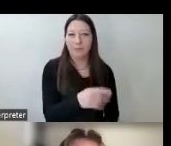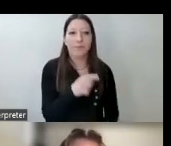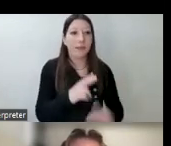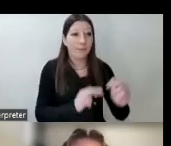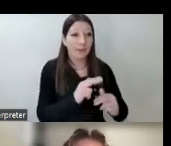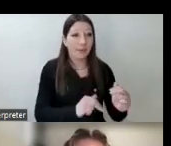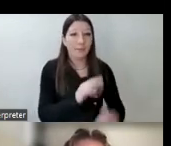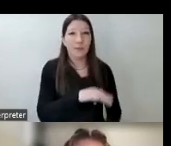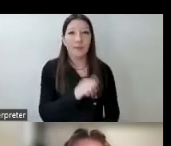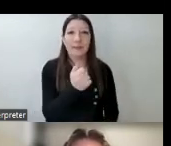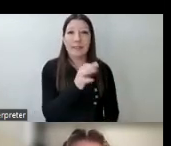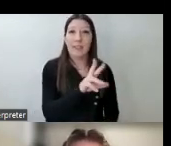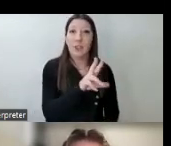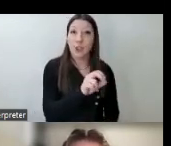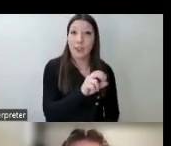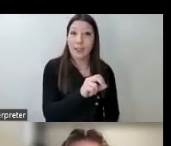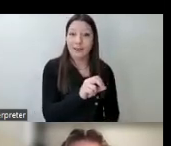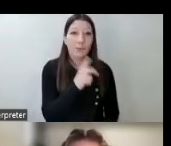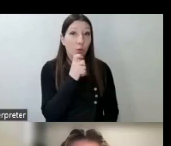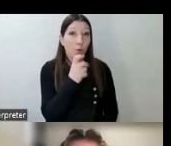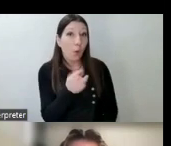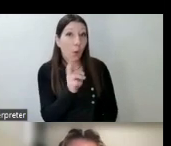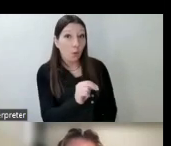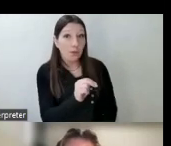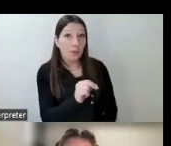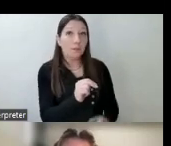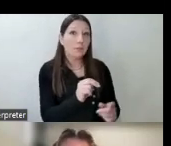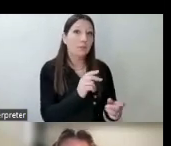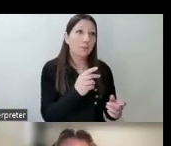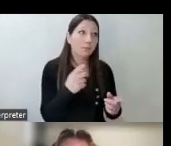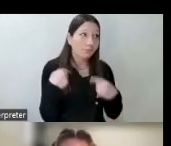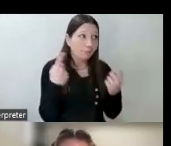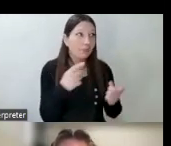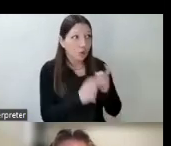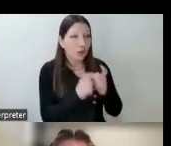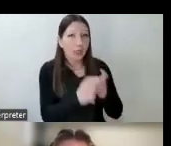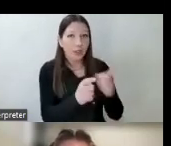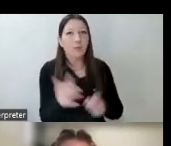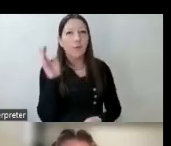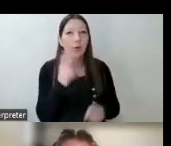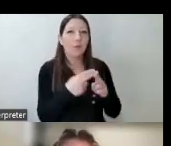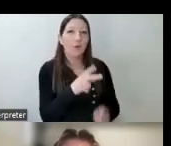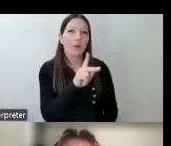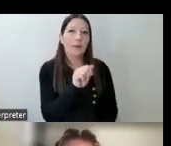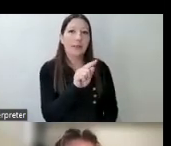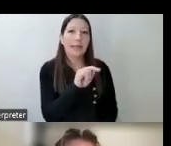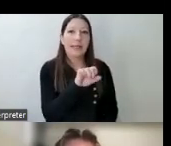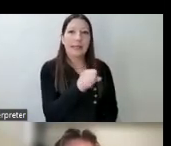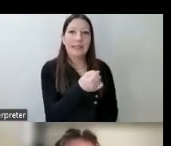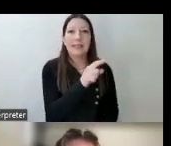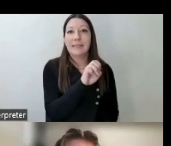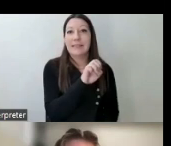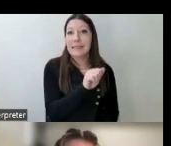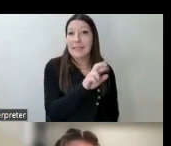and has changed hands several times throughout the years. At one time, it was known as Katie's Tea Room. Then in the 40s, it became